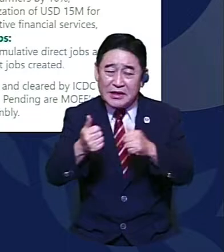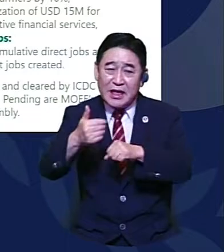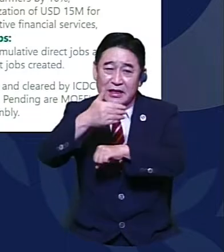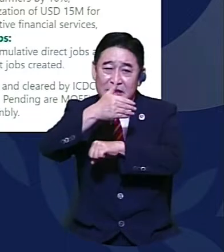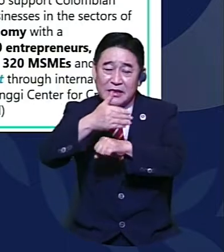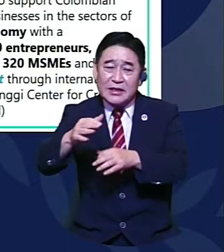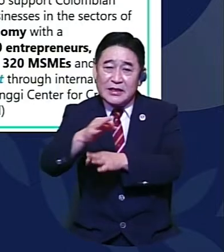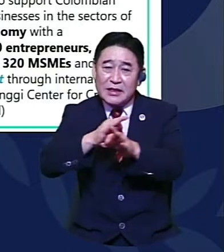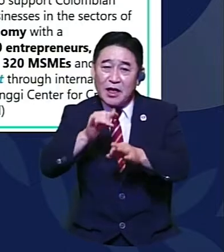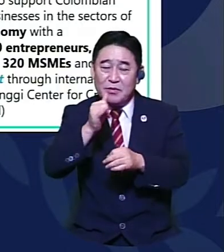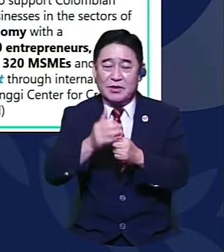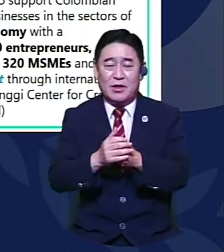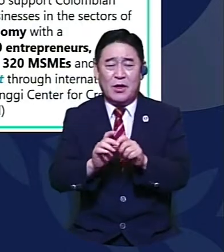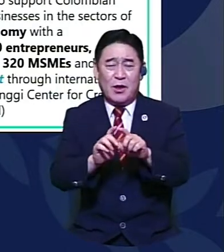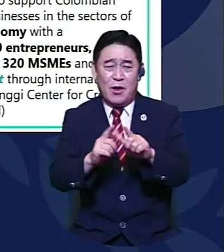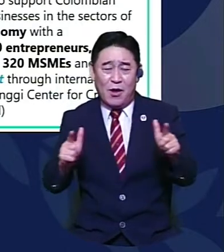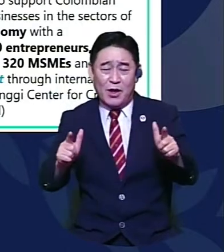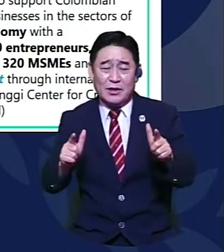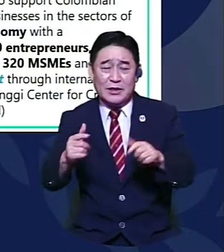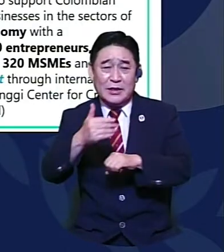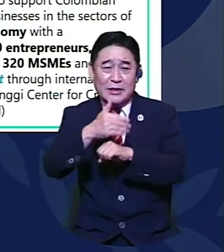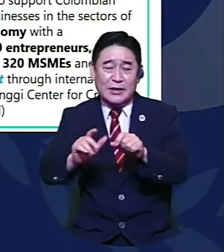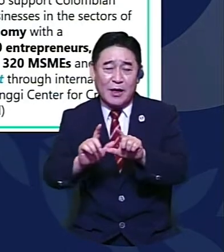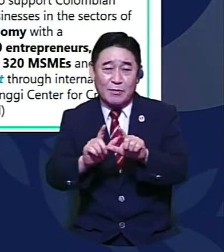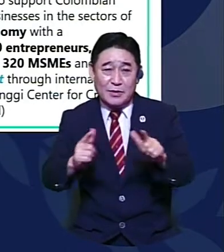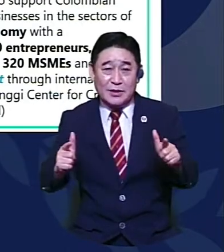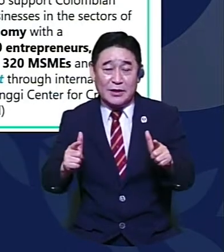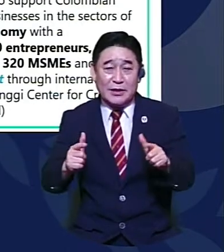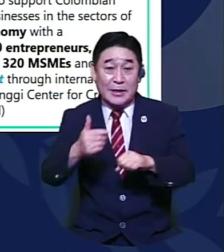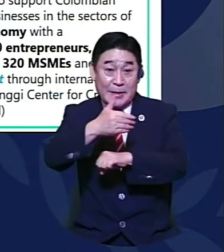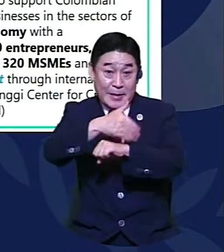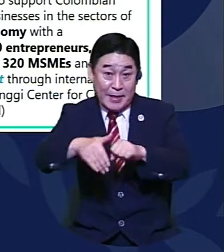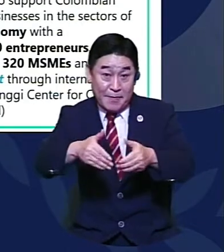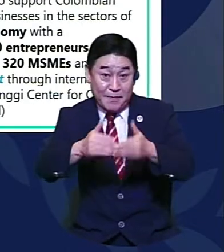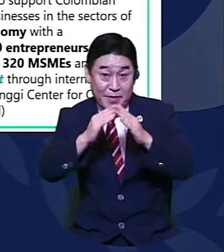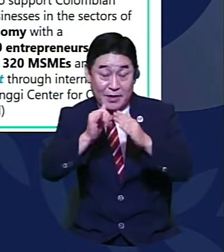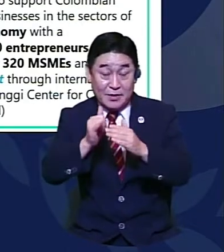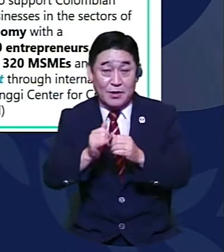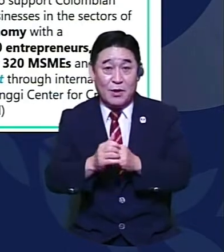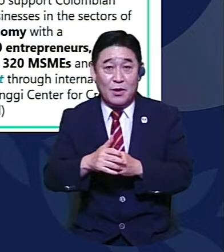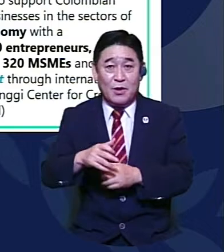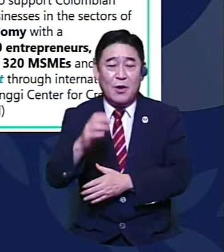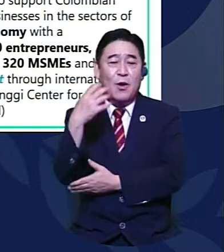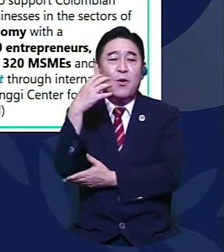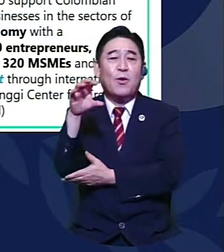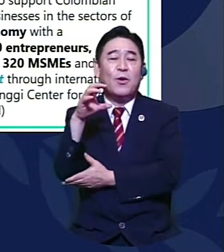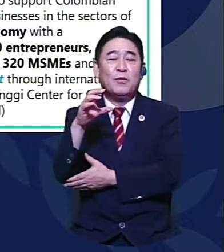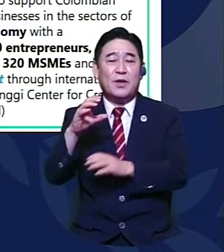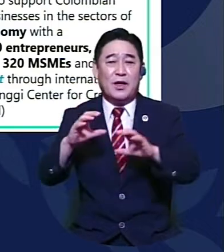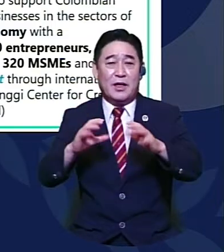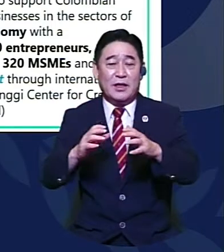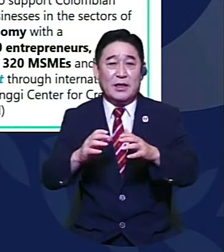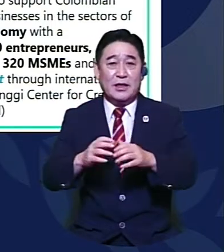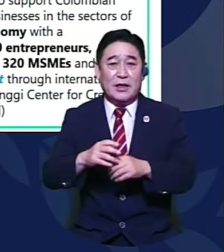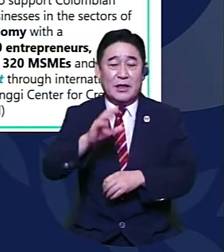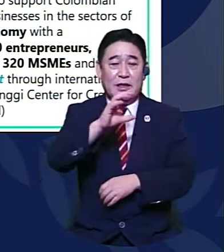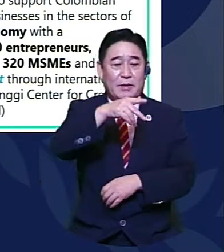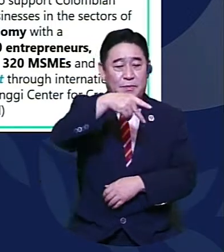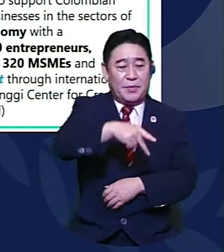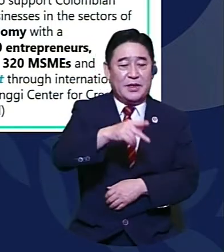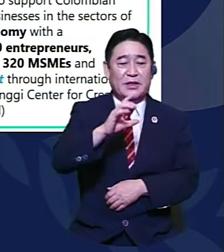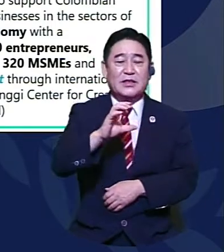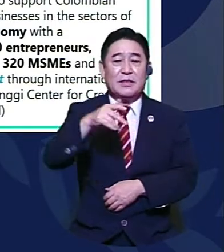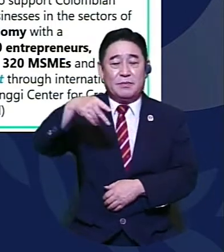projects like those. With Colombia, we've just put in a PCP to do similar work on green entrepreneurs in